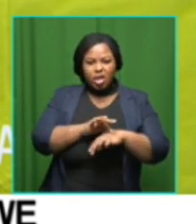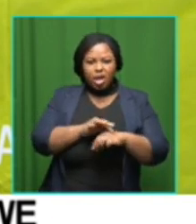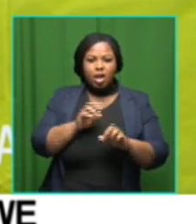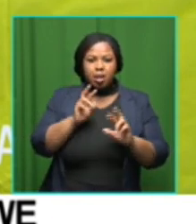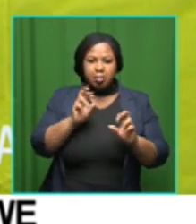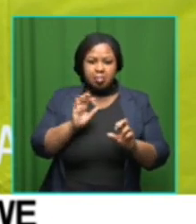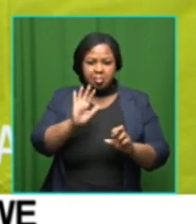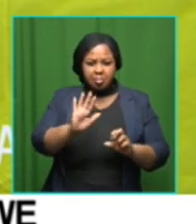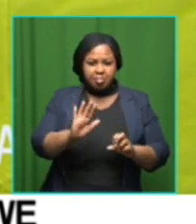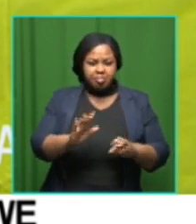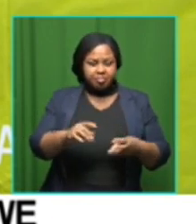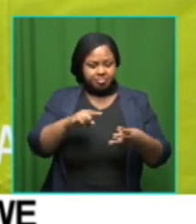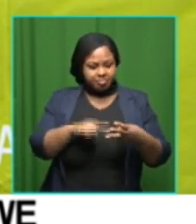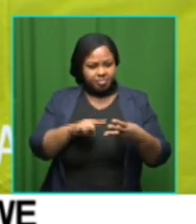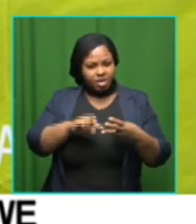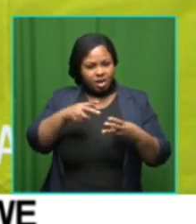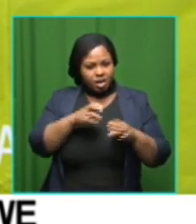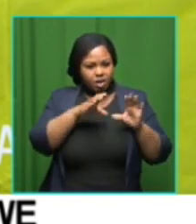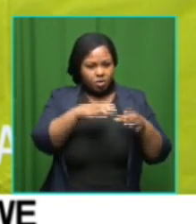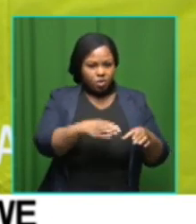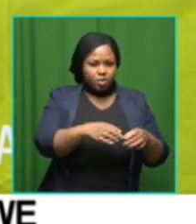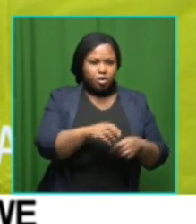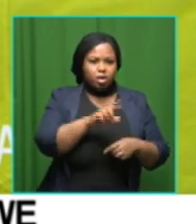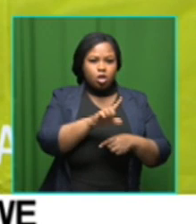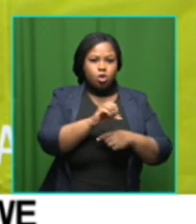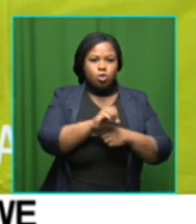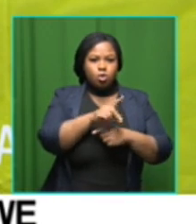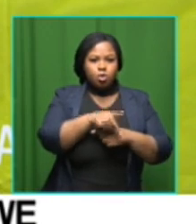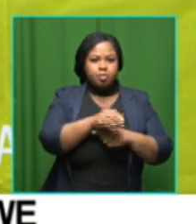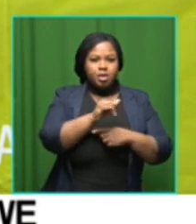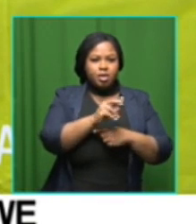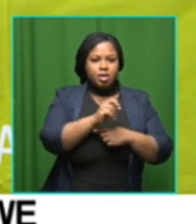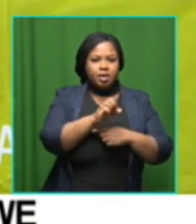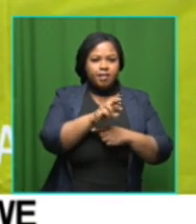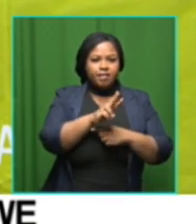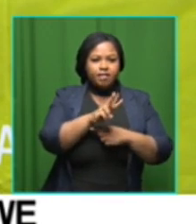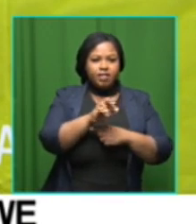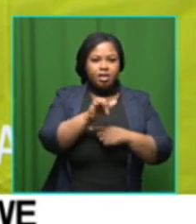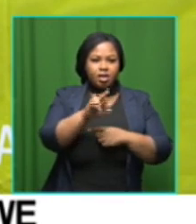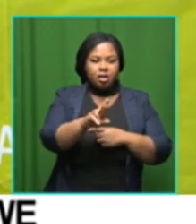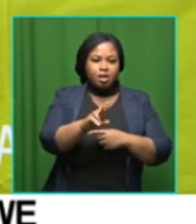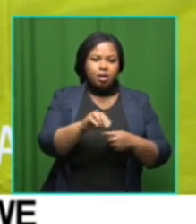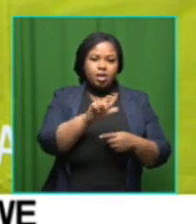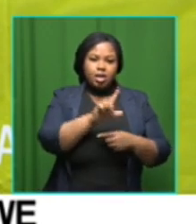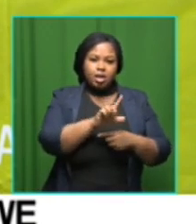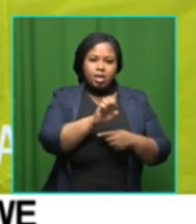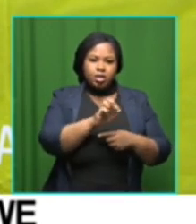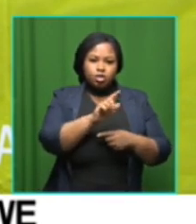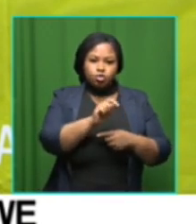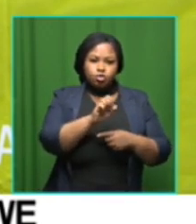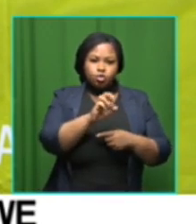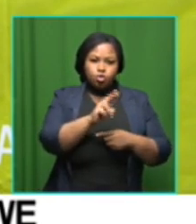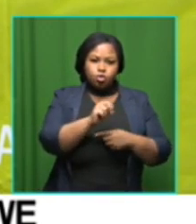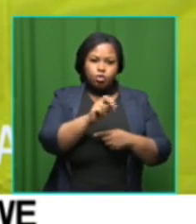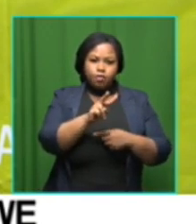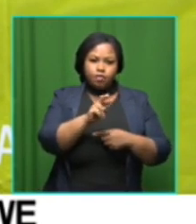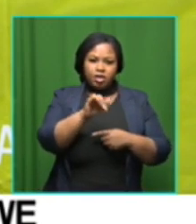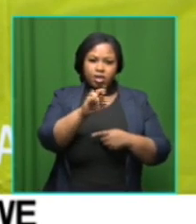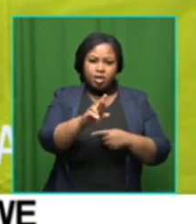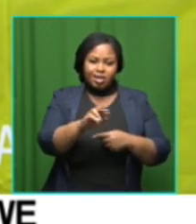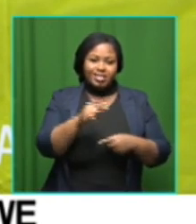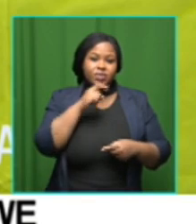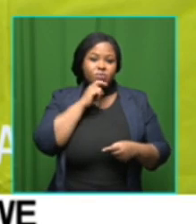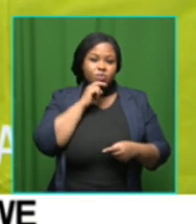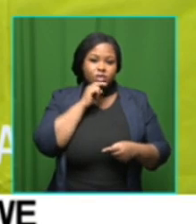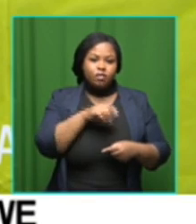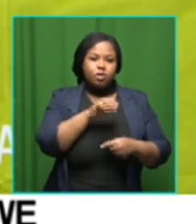conditions. And then the other one is lopinavir with ritonavir. Again, those are antiretroviral, are used on